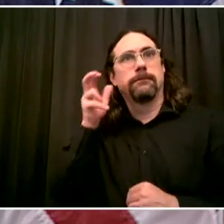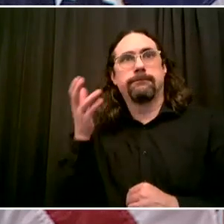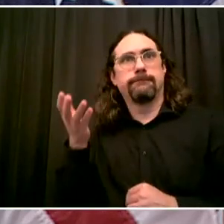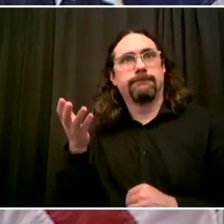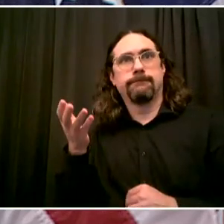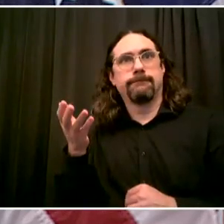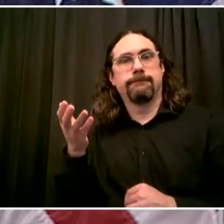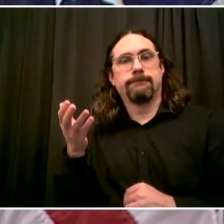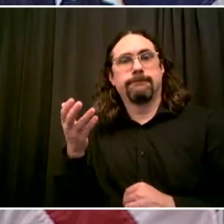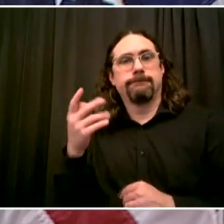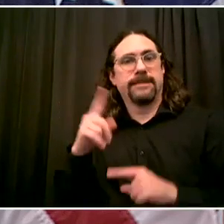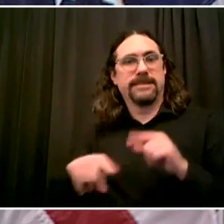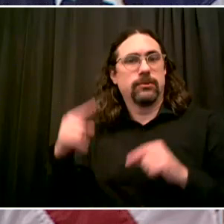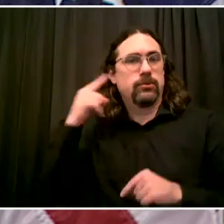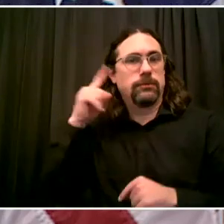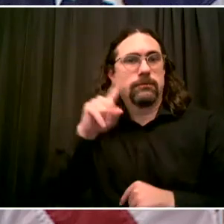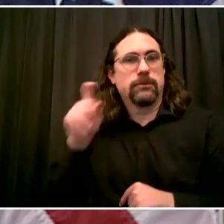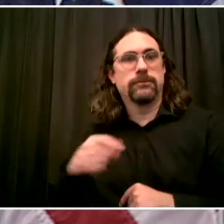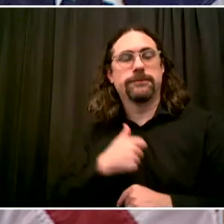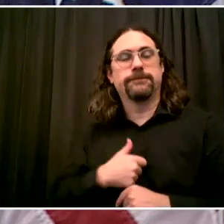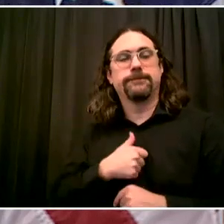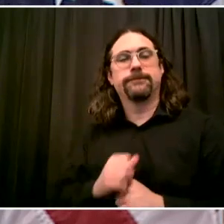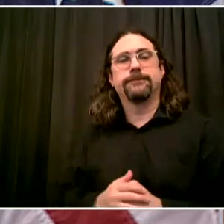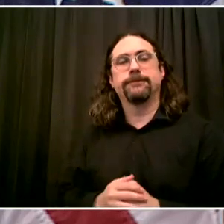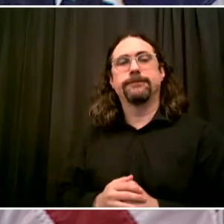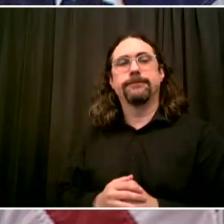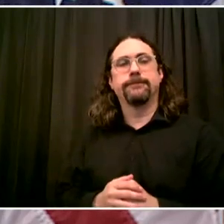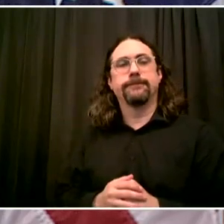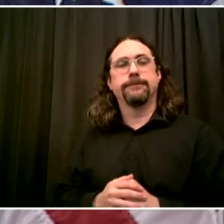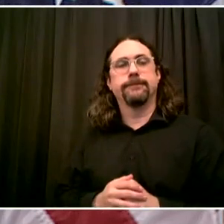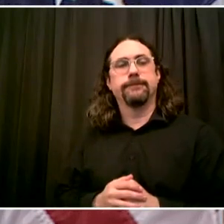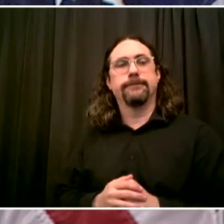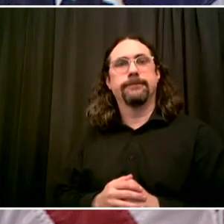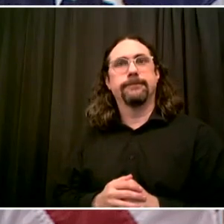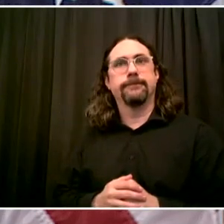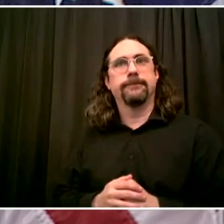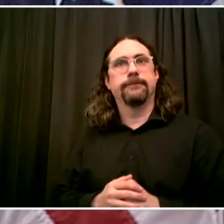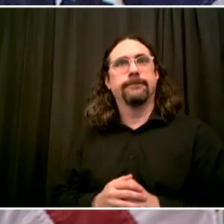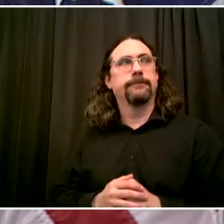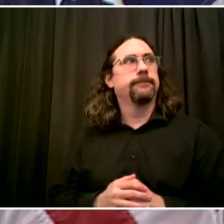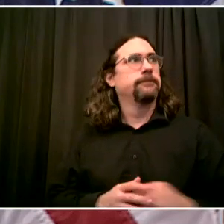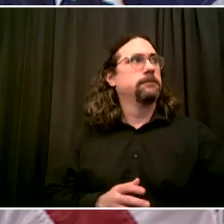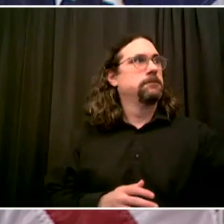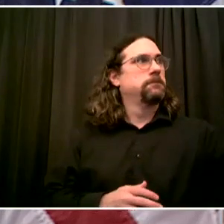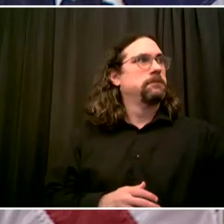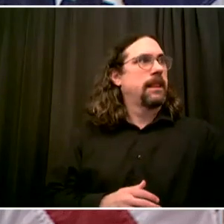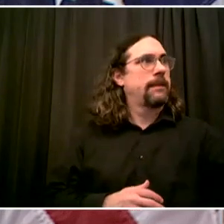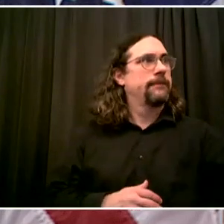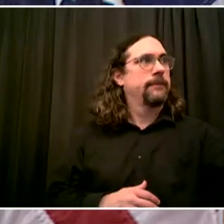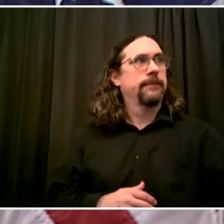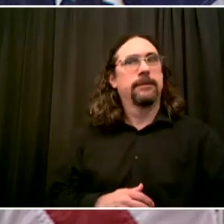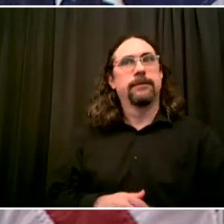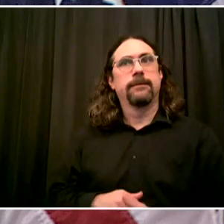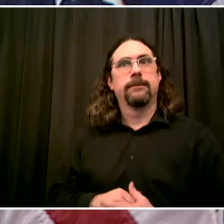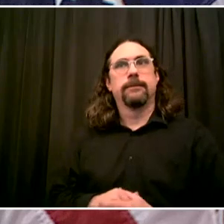that it's a week after the protests have begun, I'm wondering if you can please release extensive statistics, how many people were arrested,